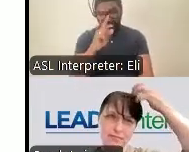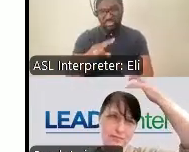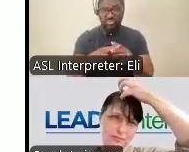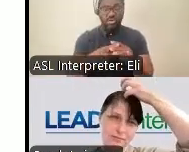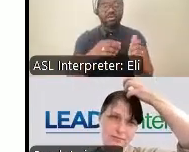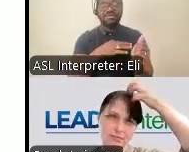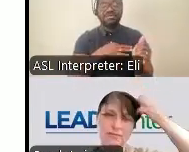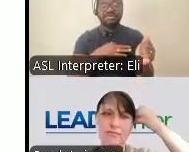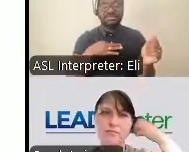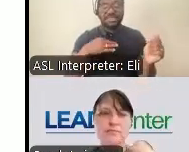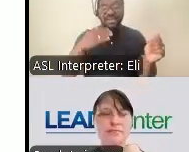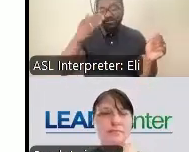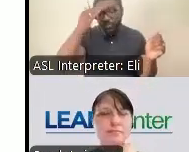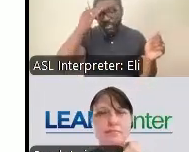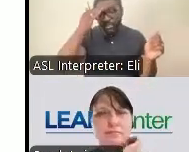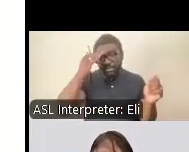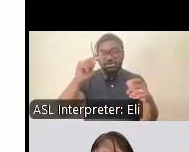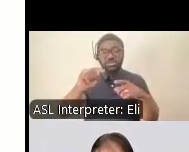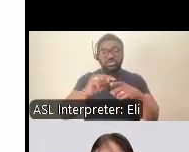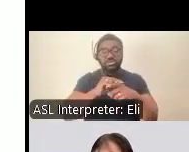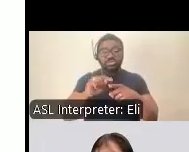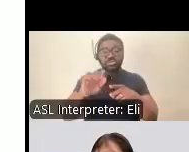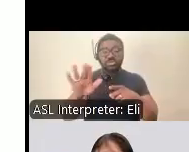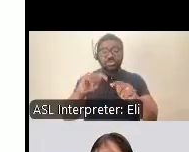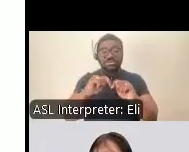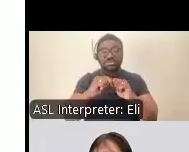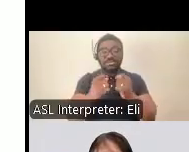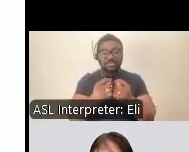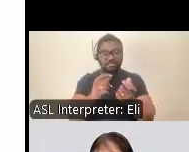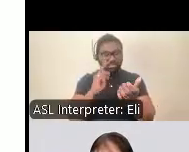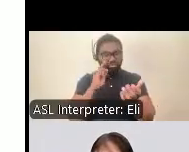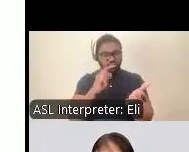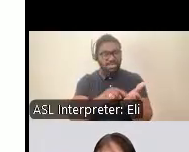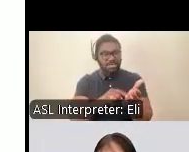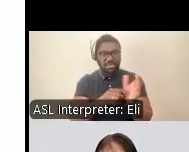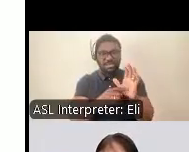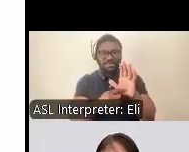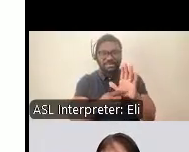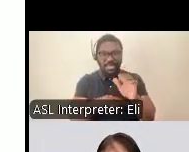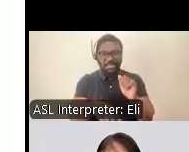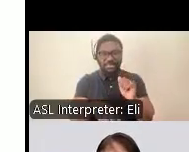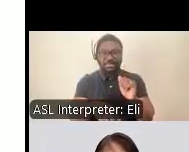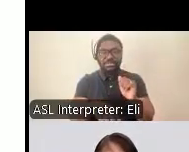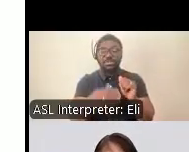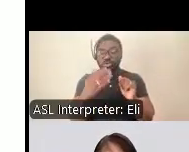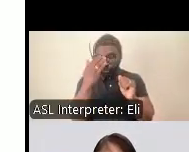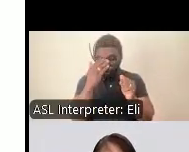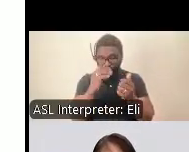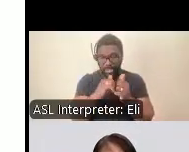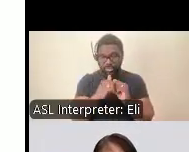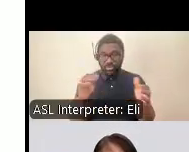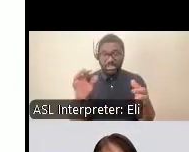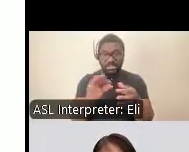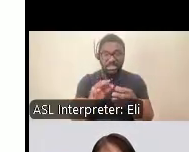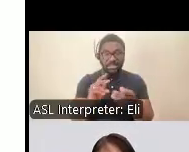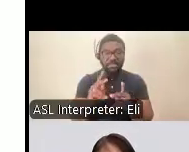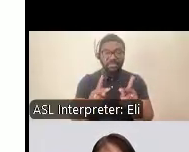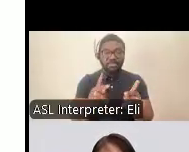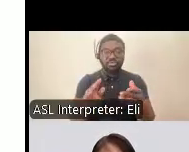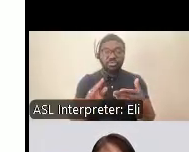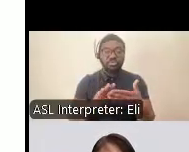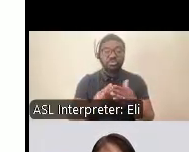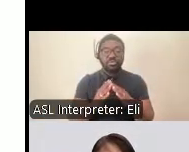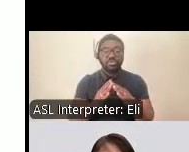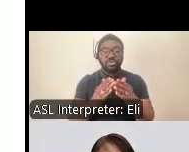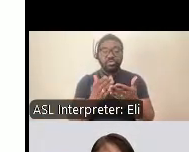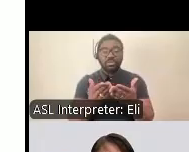a team to recognize some of those signs and knowing how to connect the people to community resource. Like Lindsay said, it's low cost